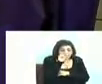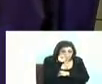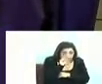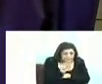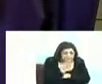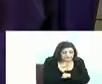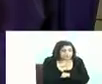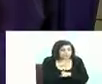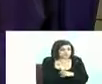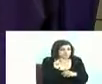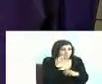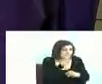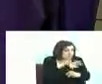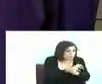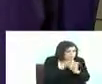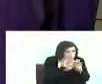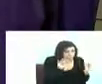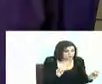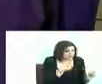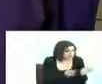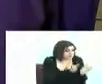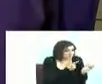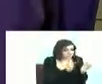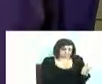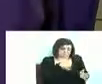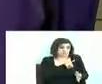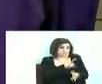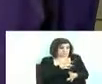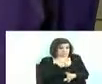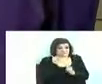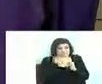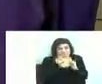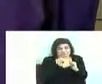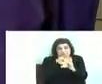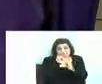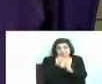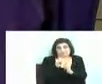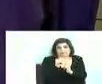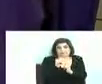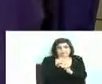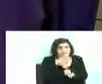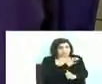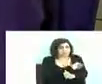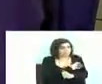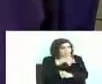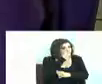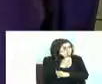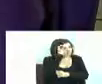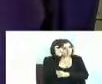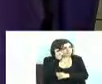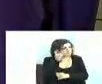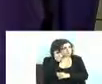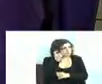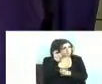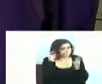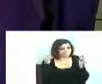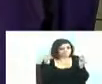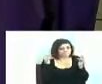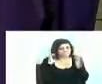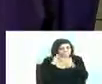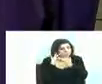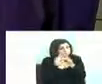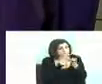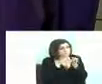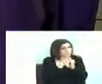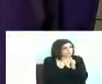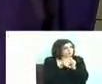so powerless sometimes we feel. And yet the power of our dream, when gathered with others, like